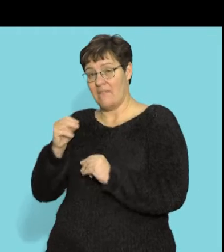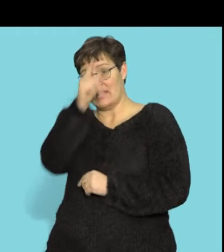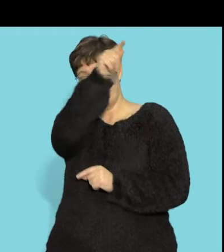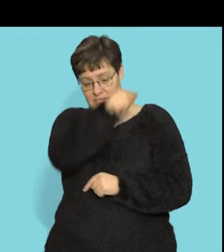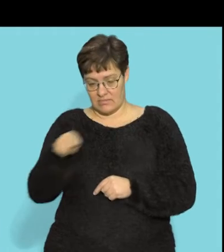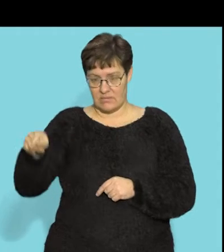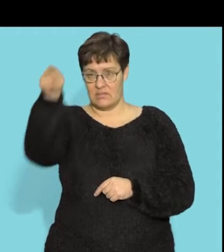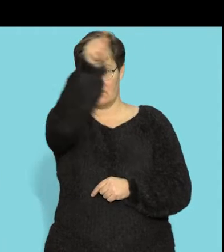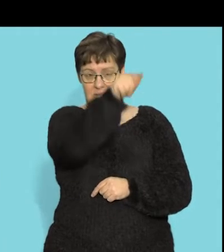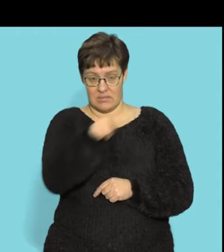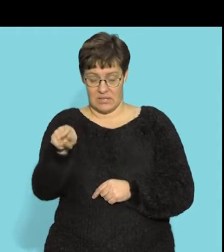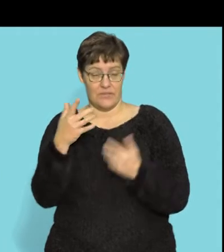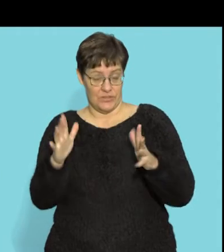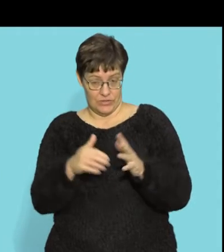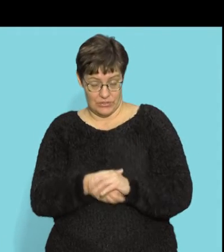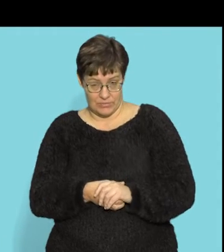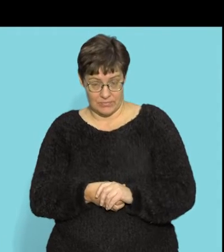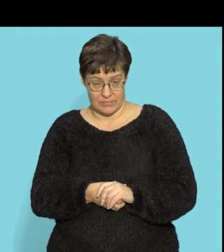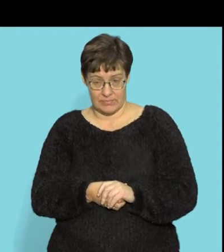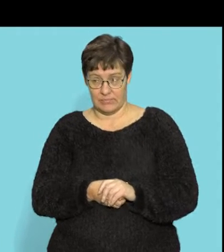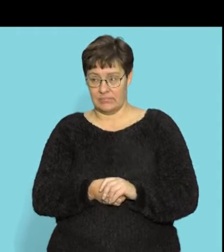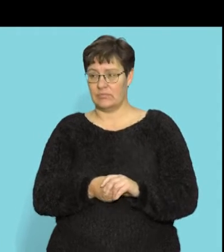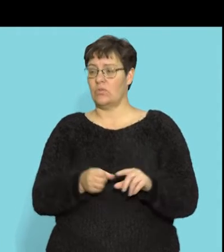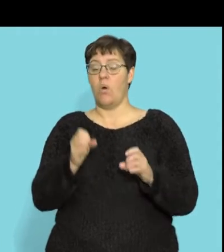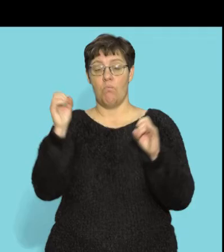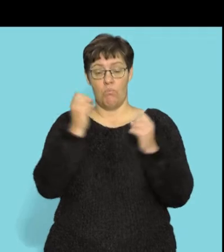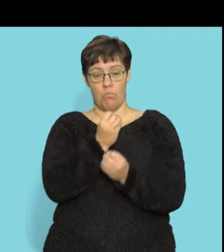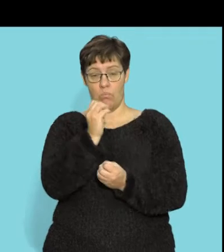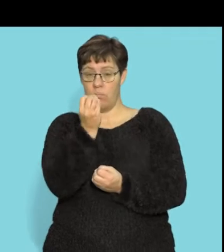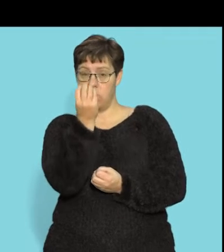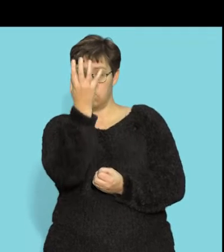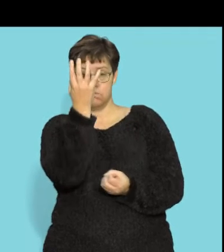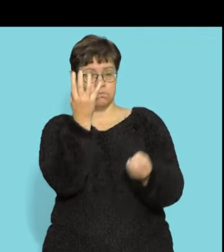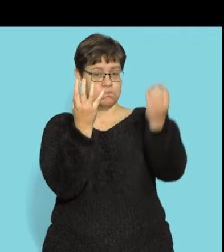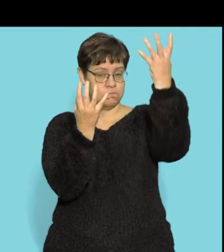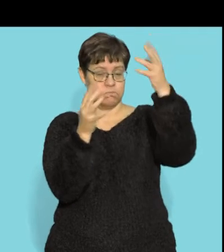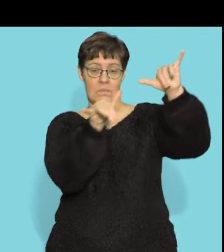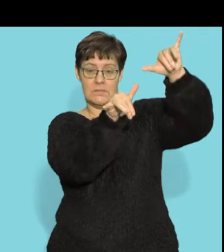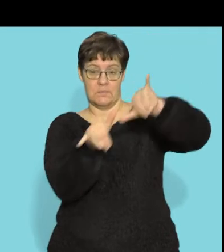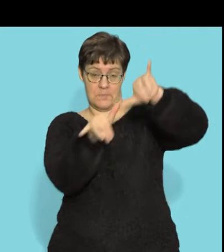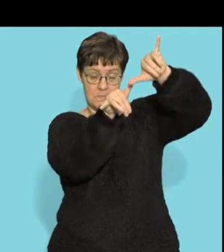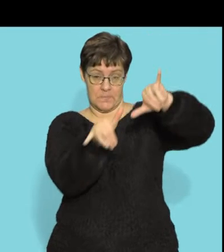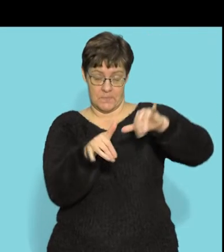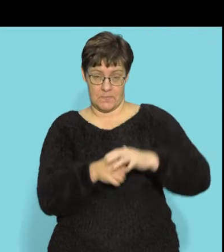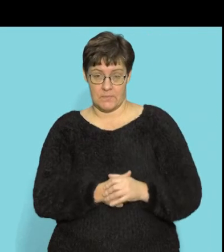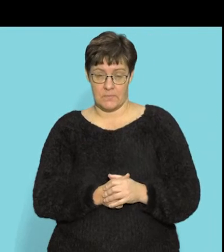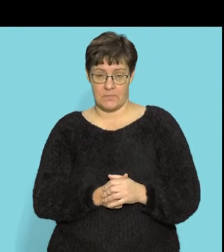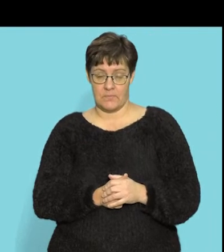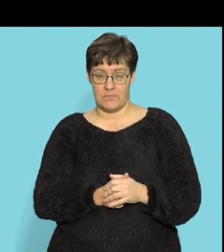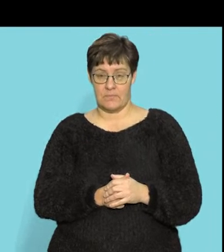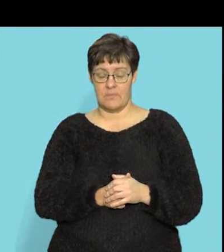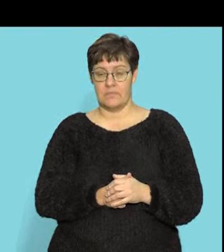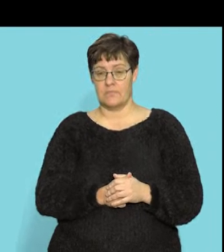have. So they've got same brightness, right? Same brightness. Very